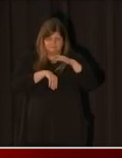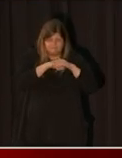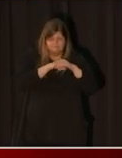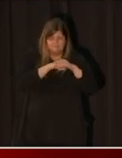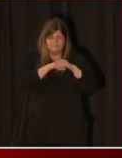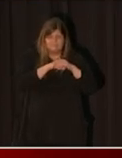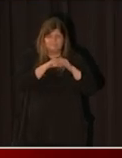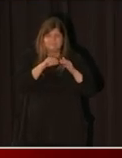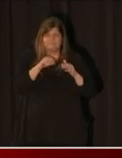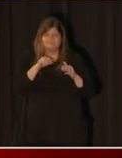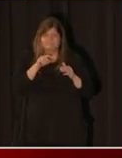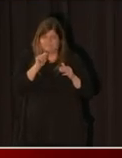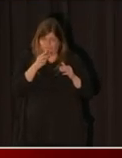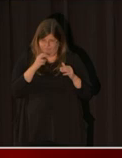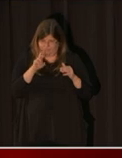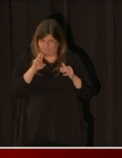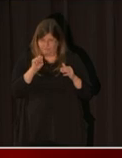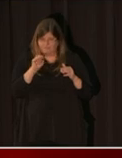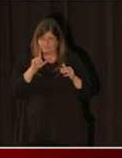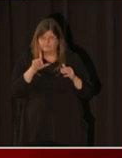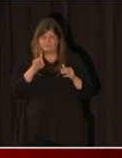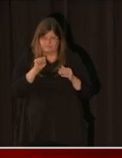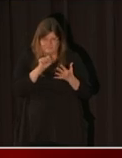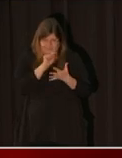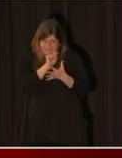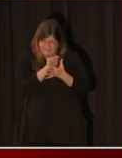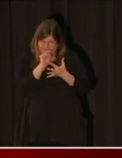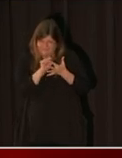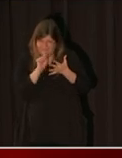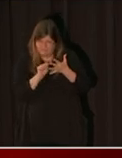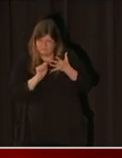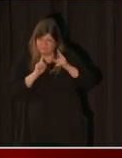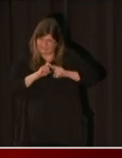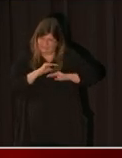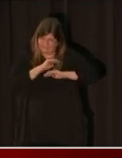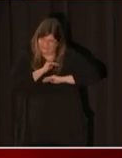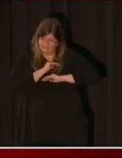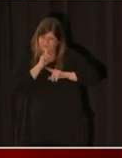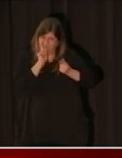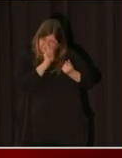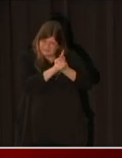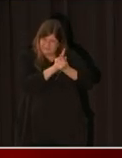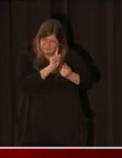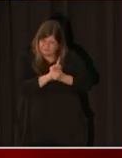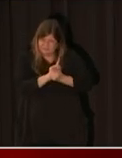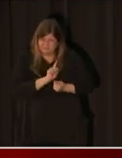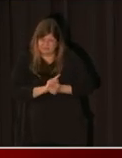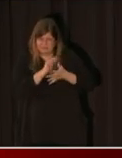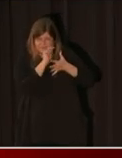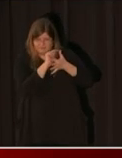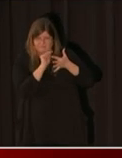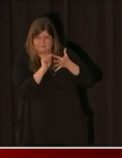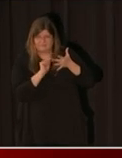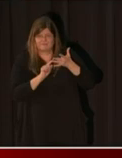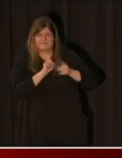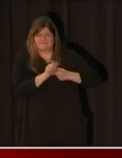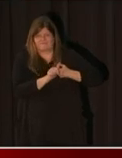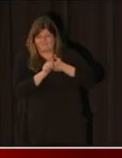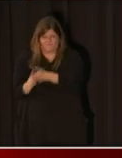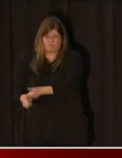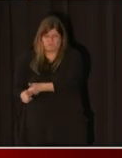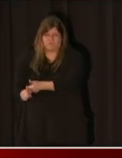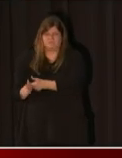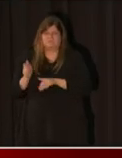the thresholds that must be met in order for the judge to order DOC to comply with the judge's ruling. So